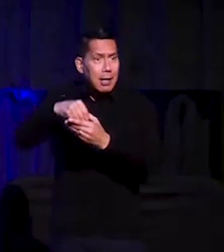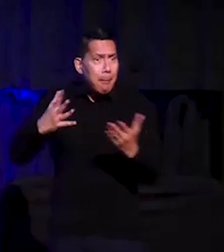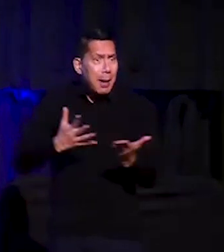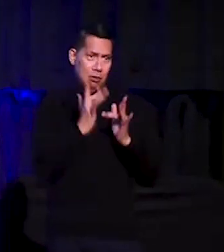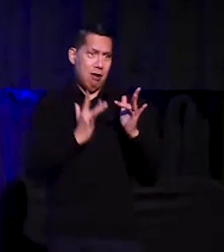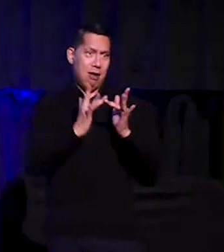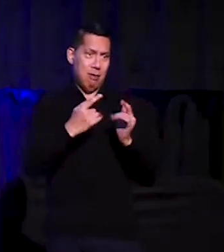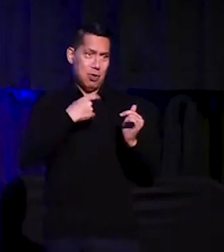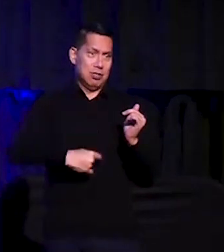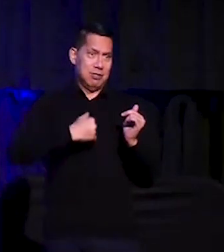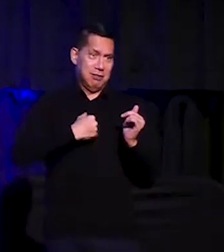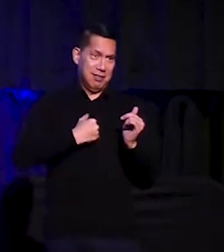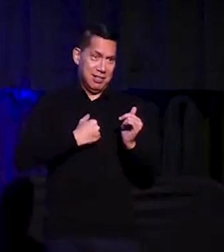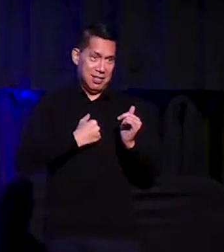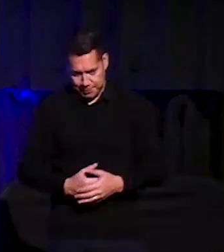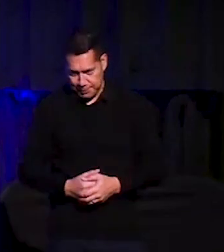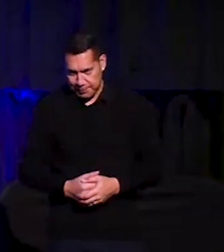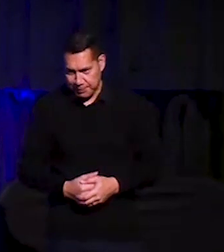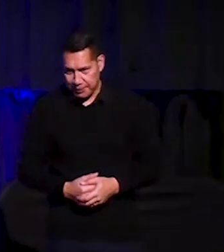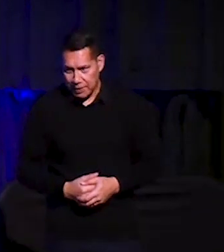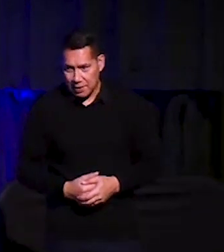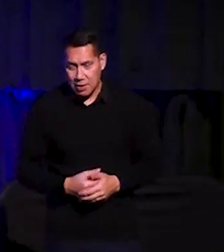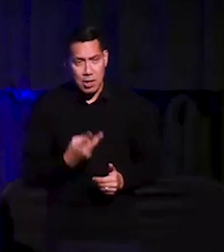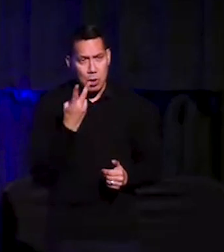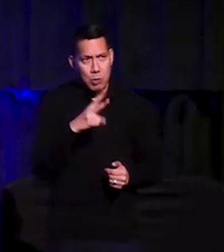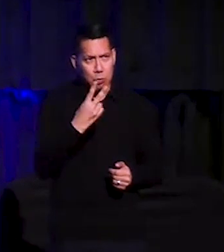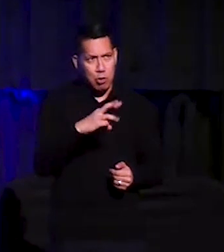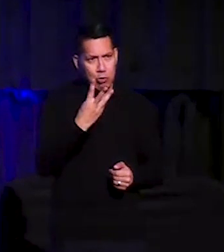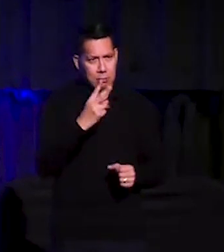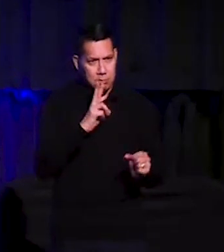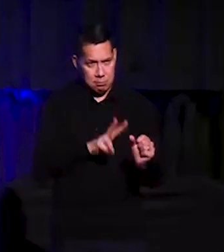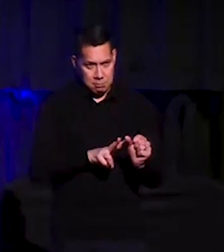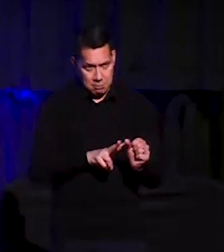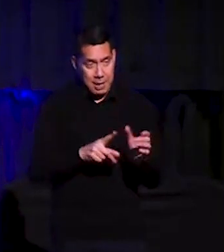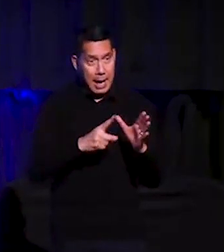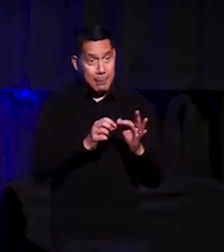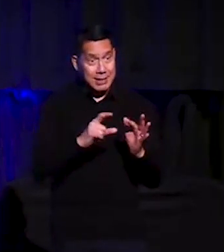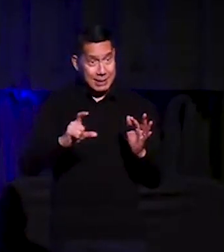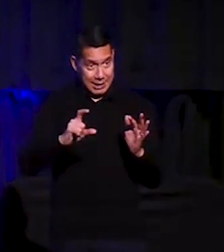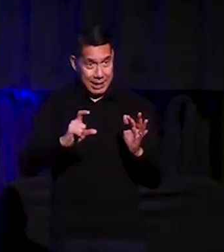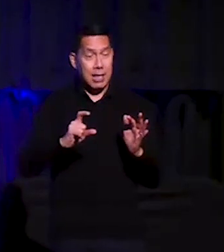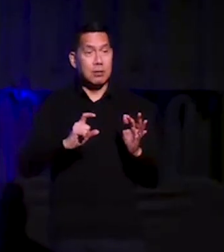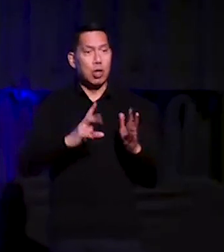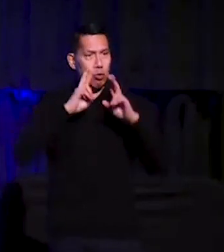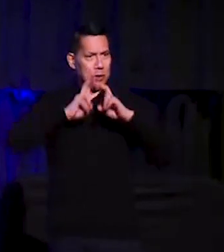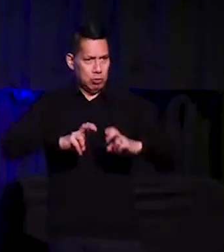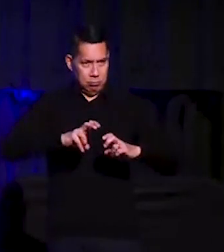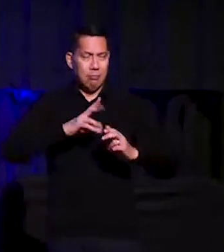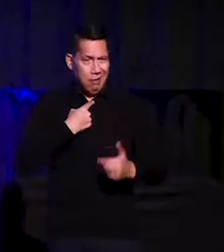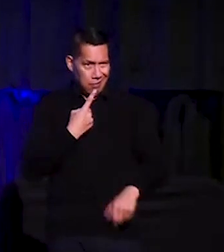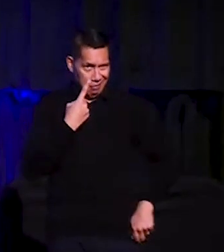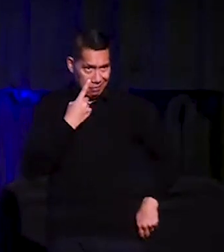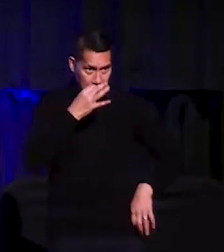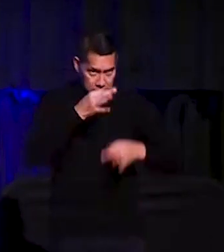truly seen. I'm going to tell you another story. Back in 2023, at ABC, we were testing our new search experience. We